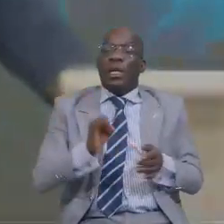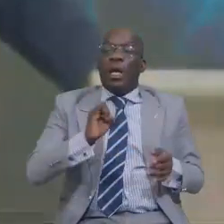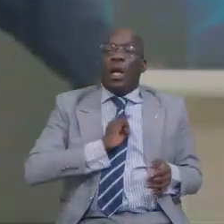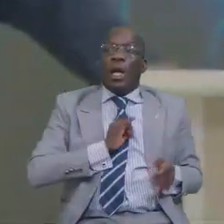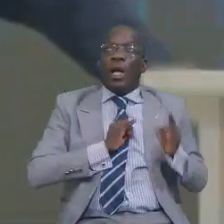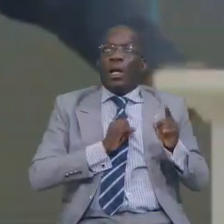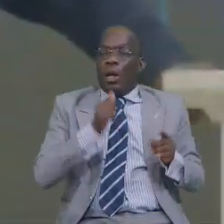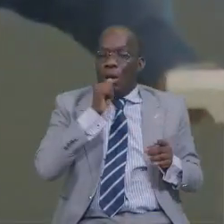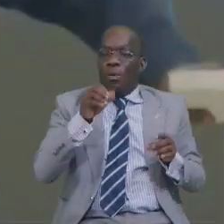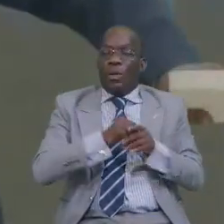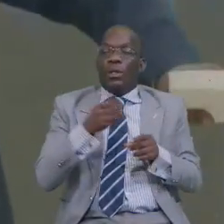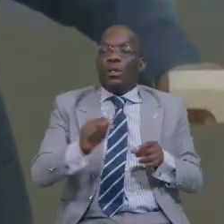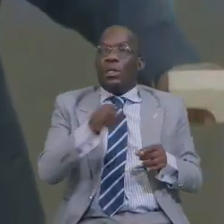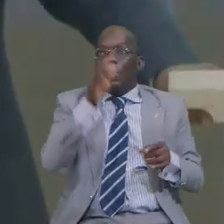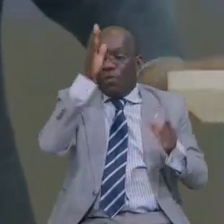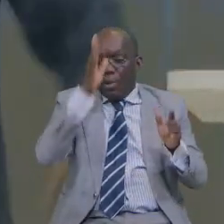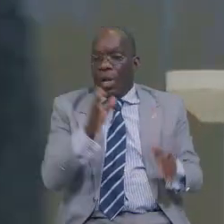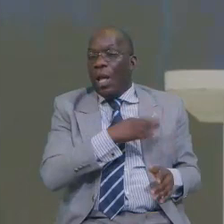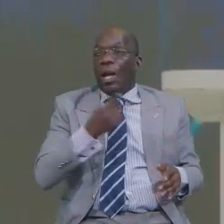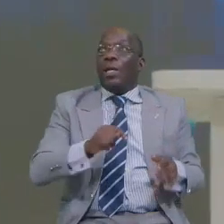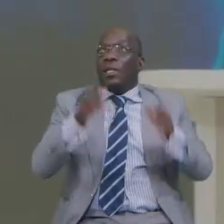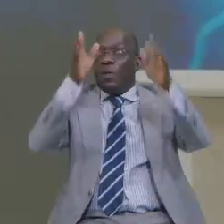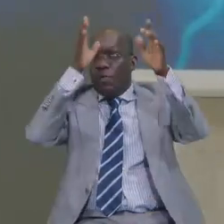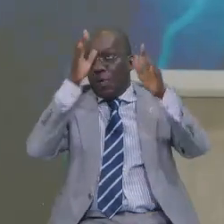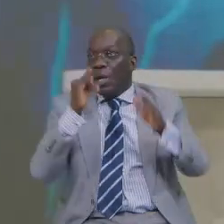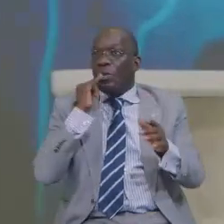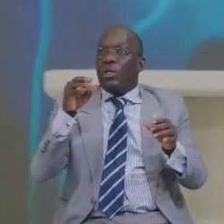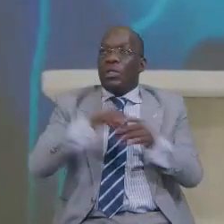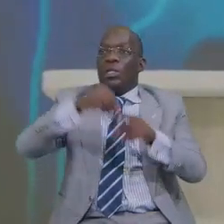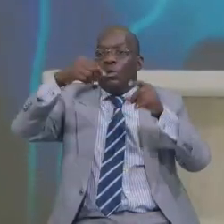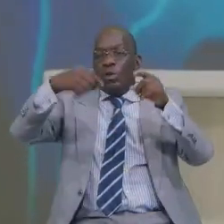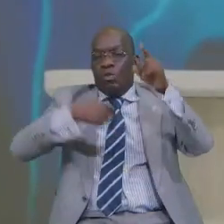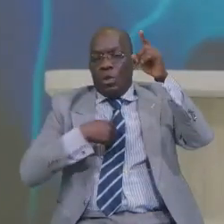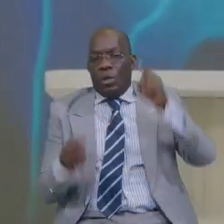Father, and the Father is in me. He repeats,